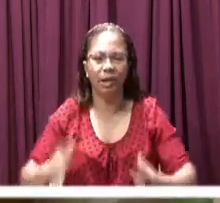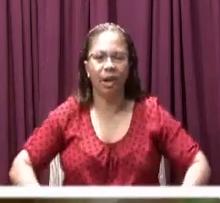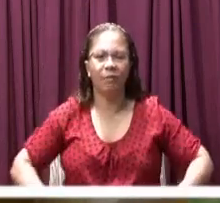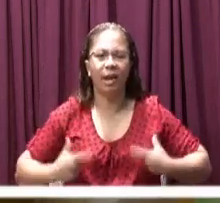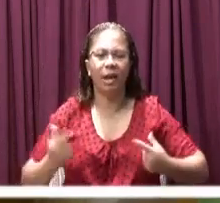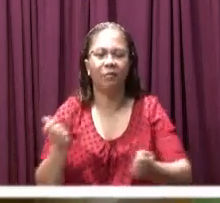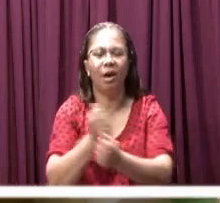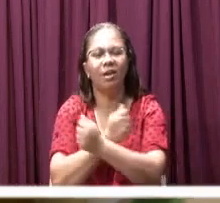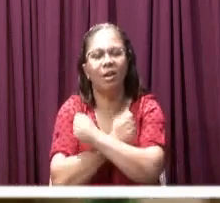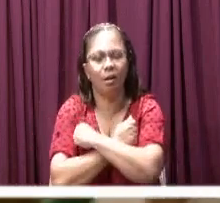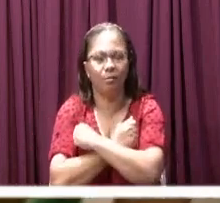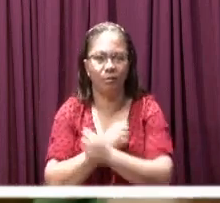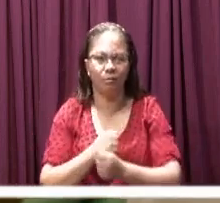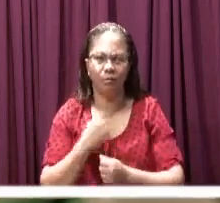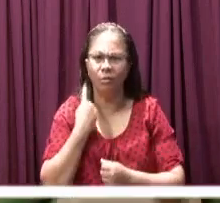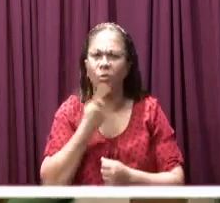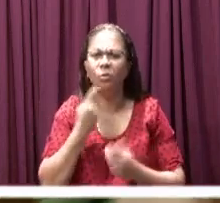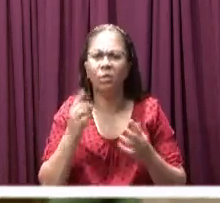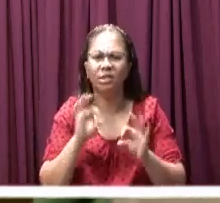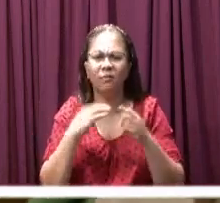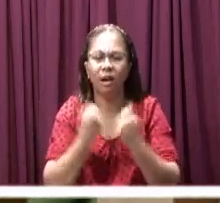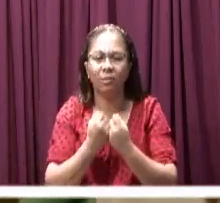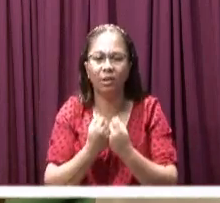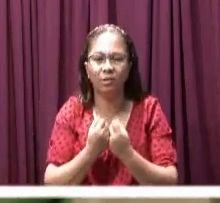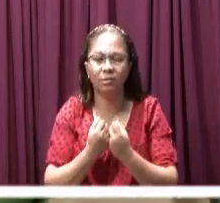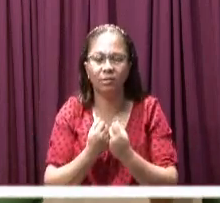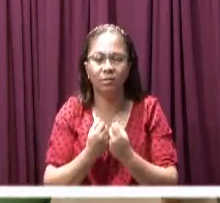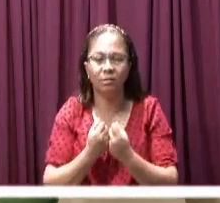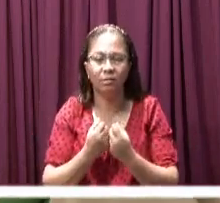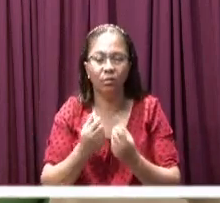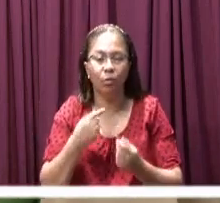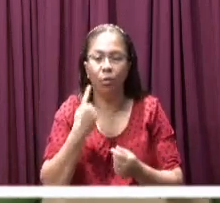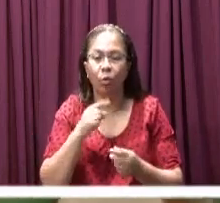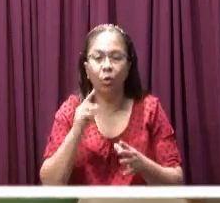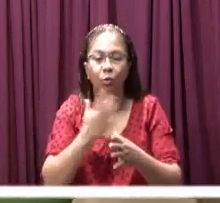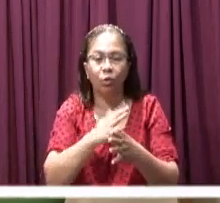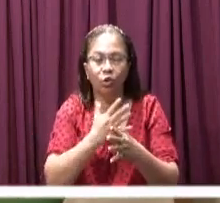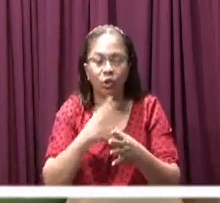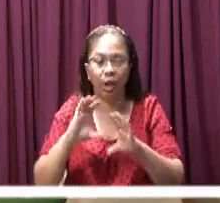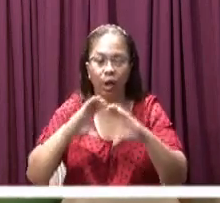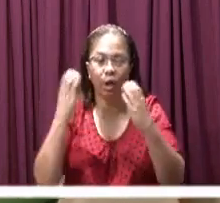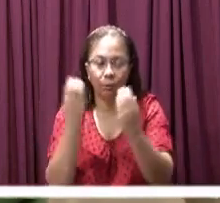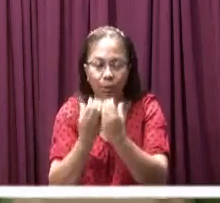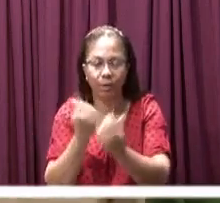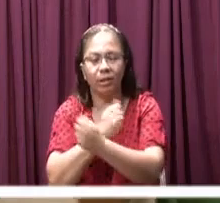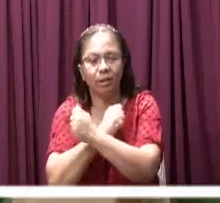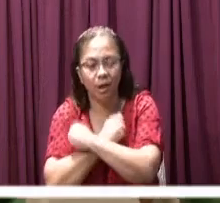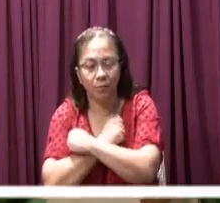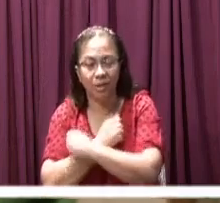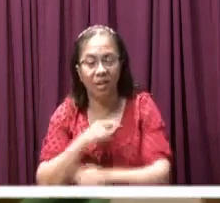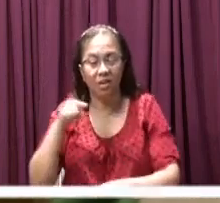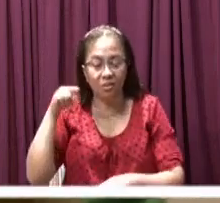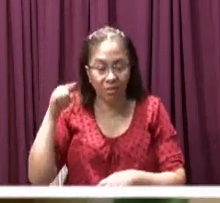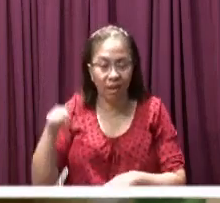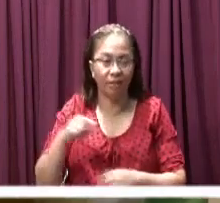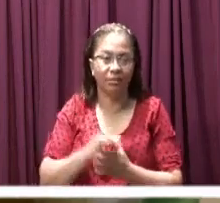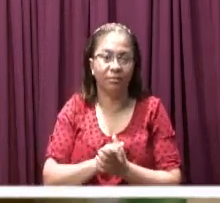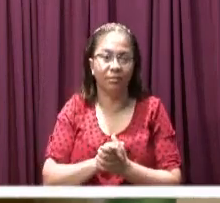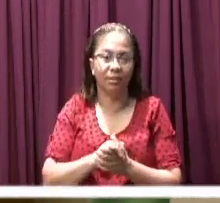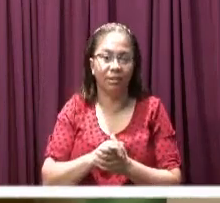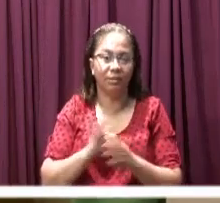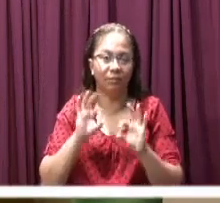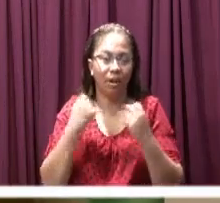family? Whoever you share community of life and love with, that's your family. When I grew up, my